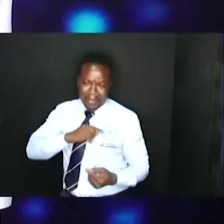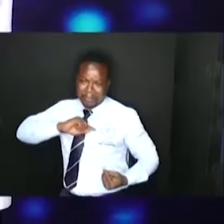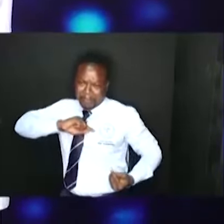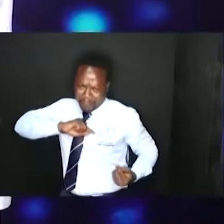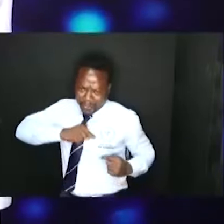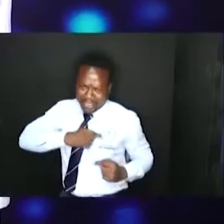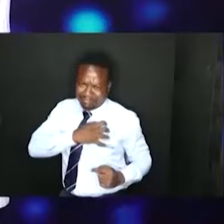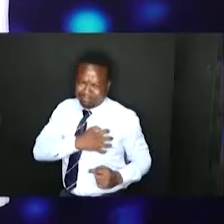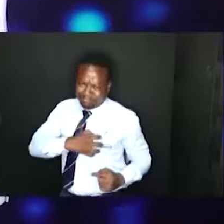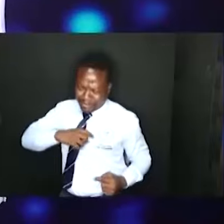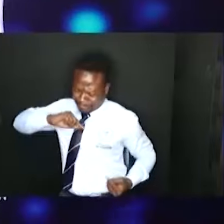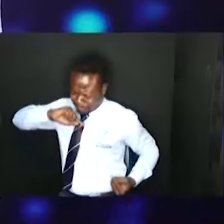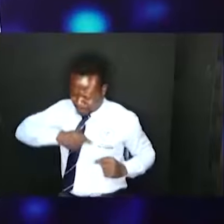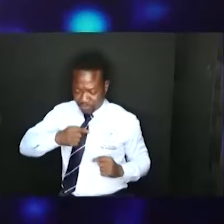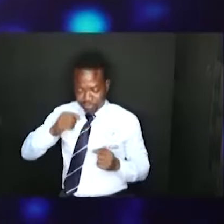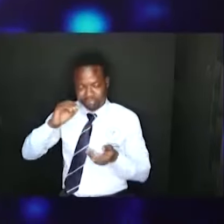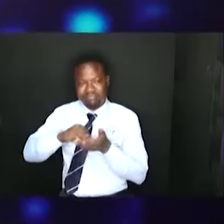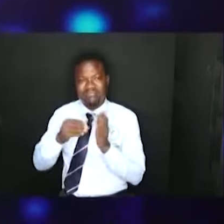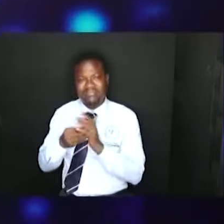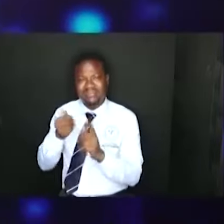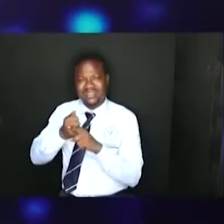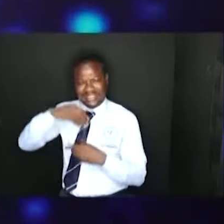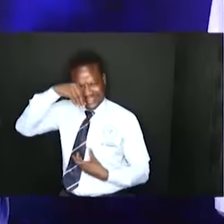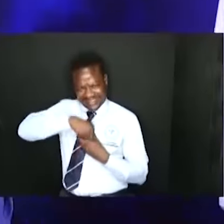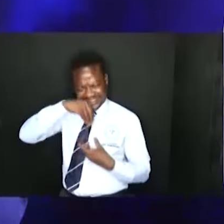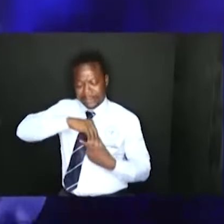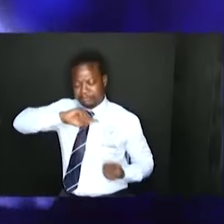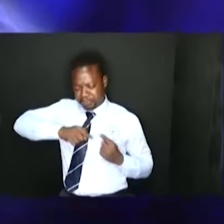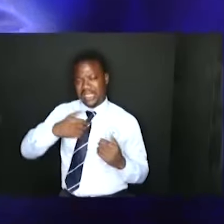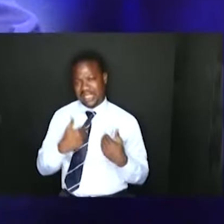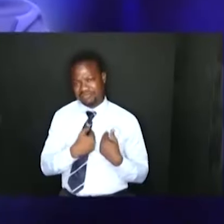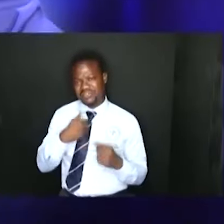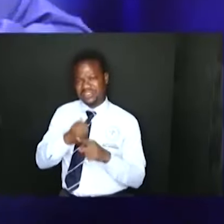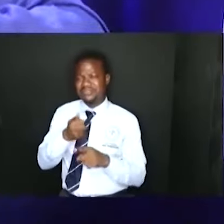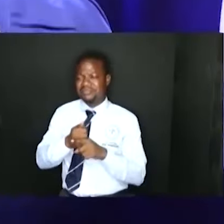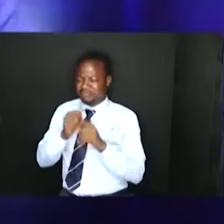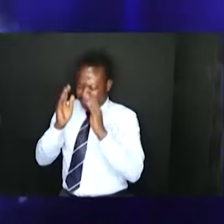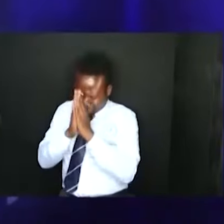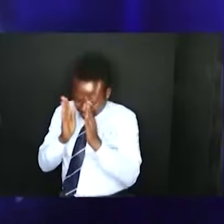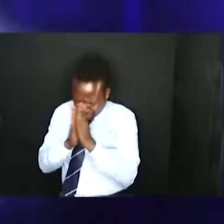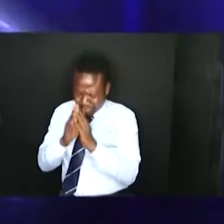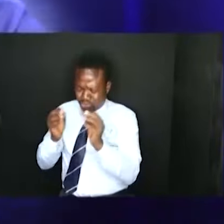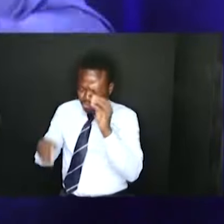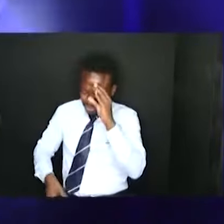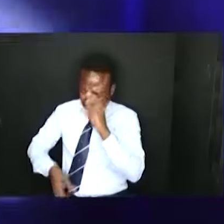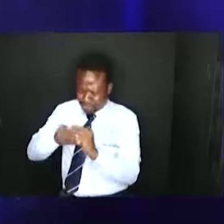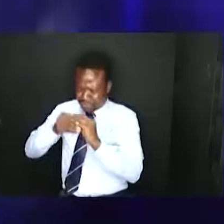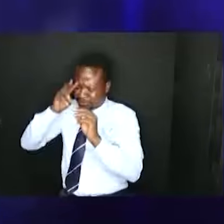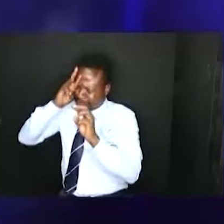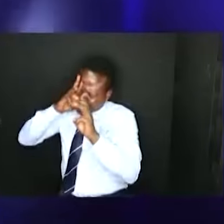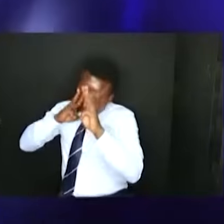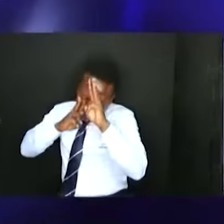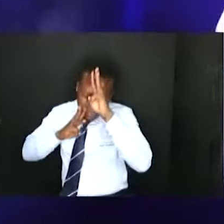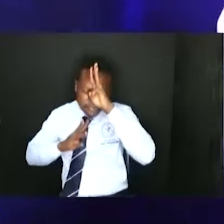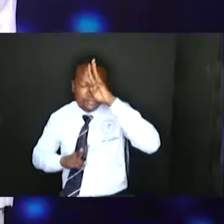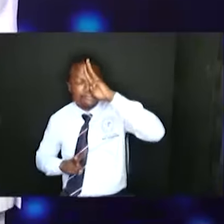is not on the skin, it is on the inside. And then she also wept bitterly.